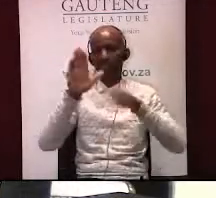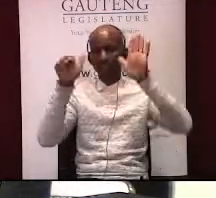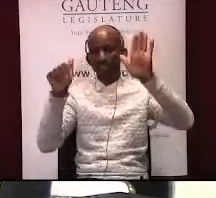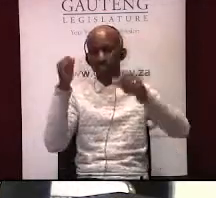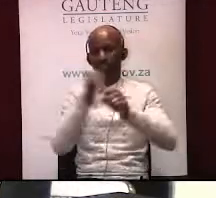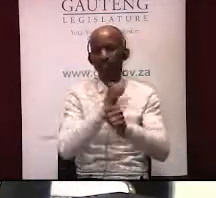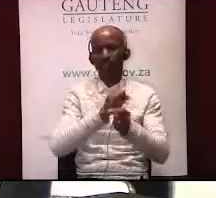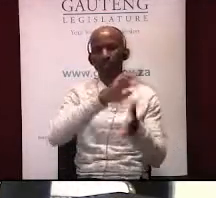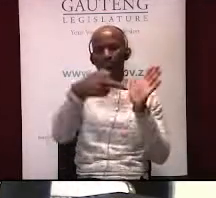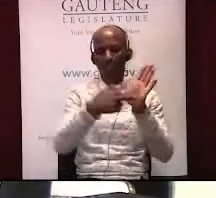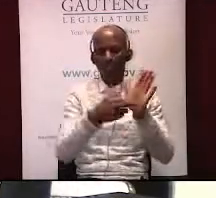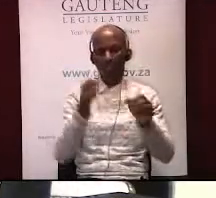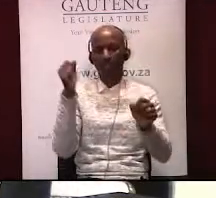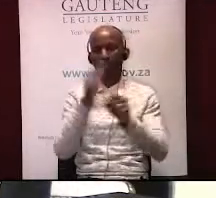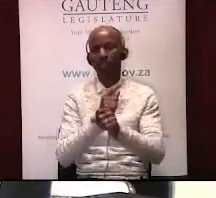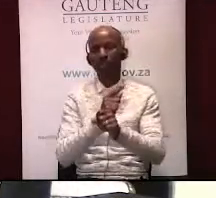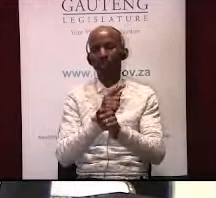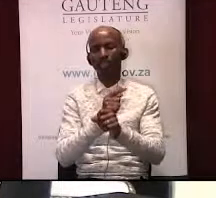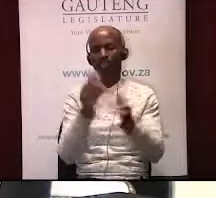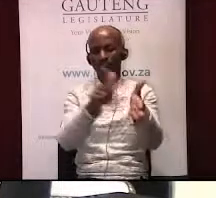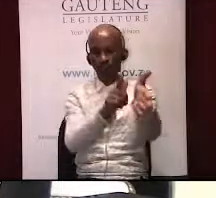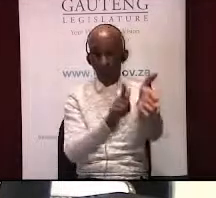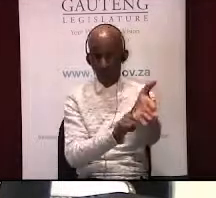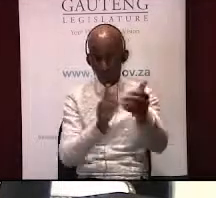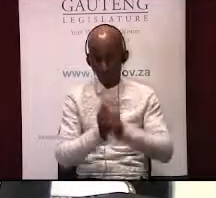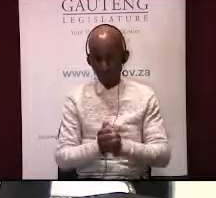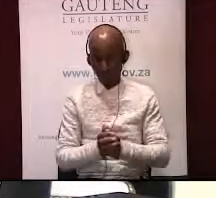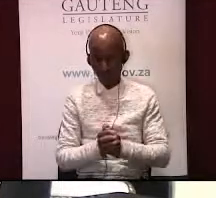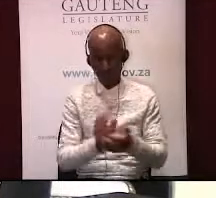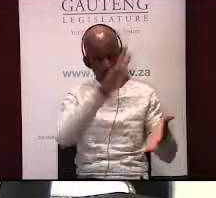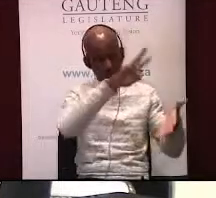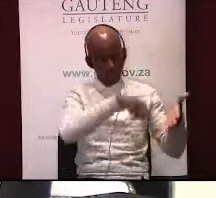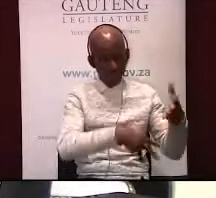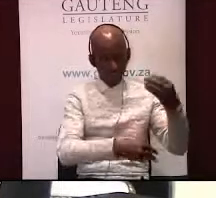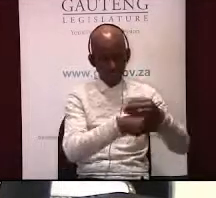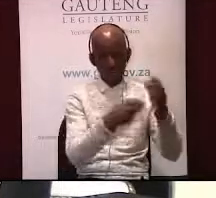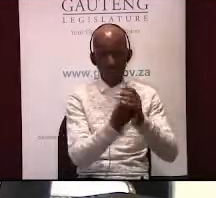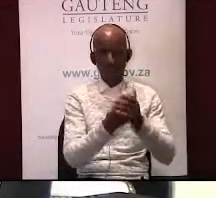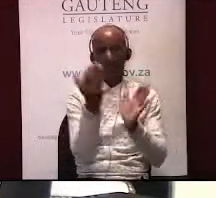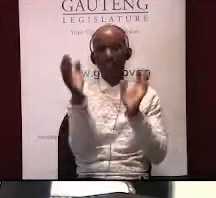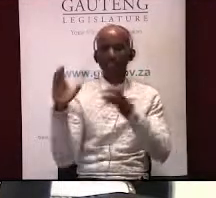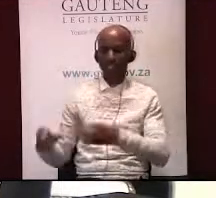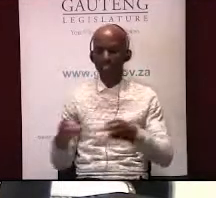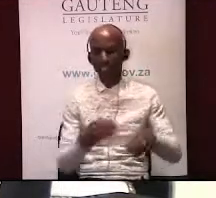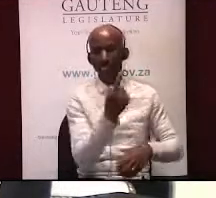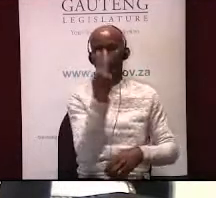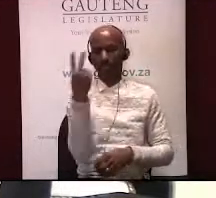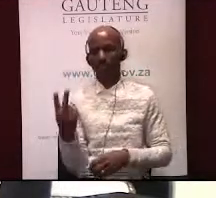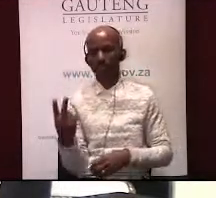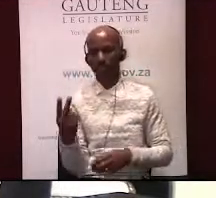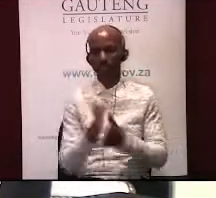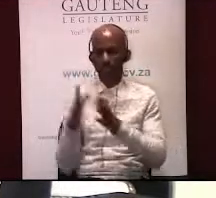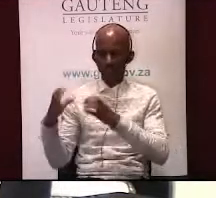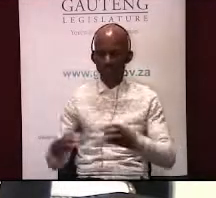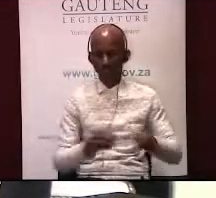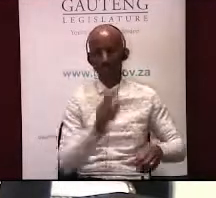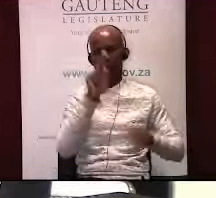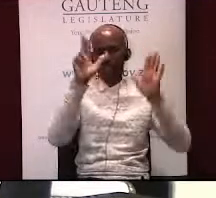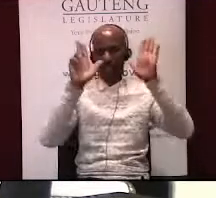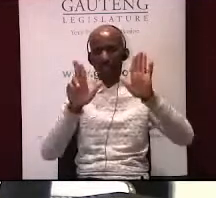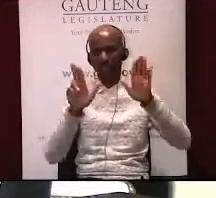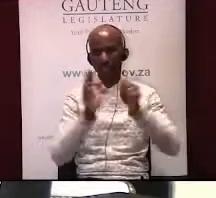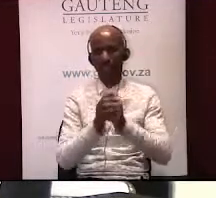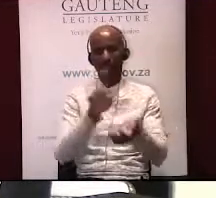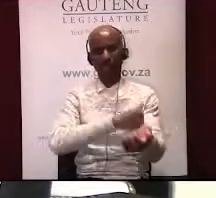the Standing Rules of the Gauteng Legislature, read together with Section 1 and 2 and Section 28 of